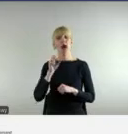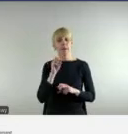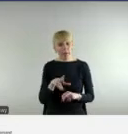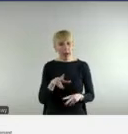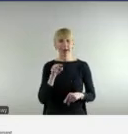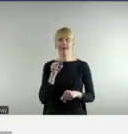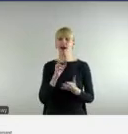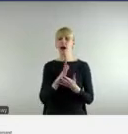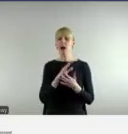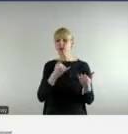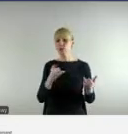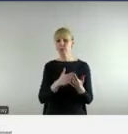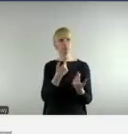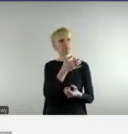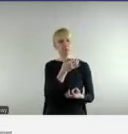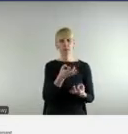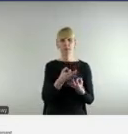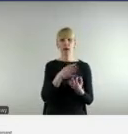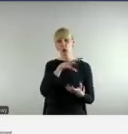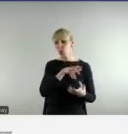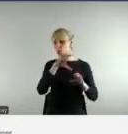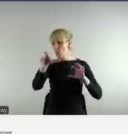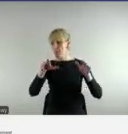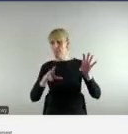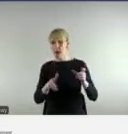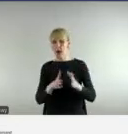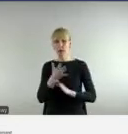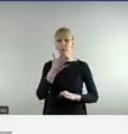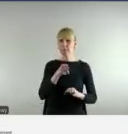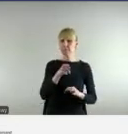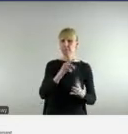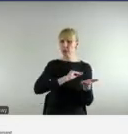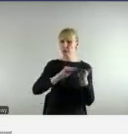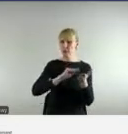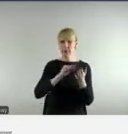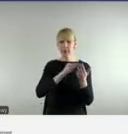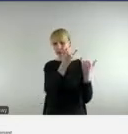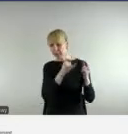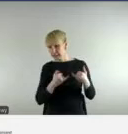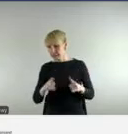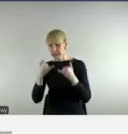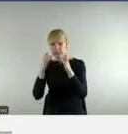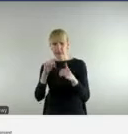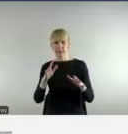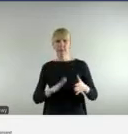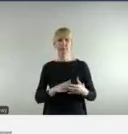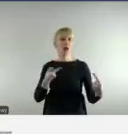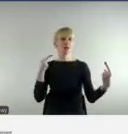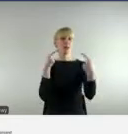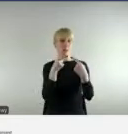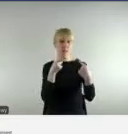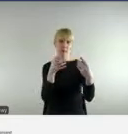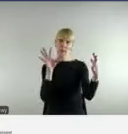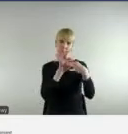other statements from the groups. This can be analyzed in the Strategic Finder program and